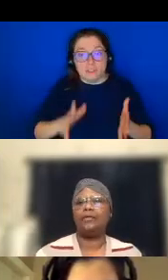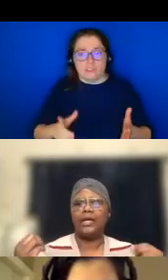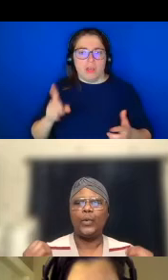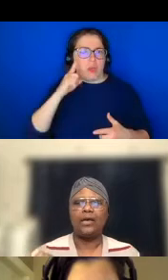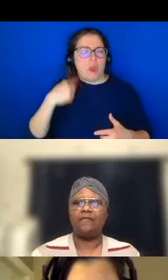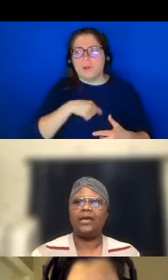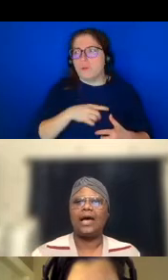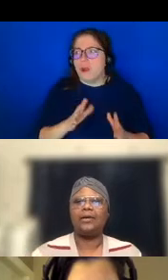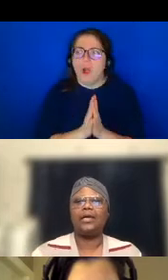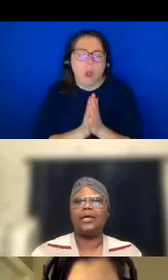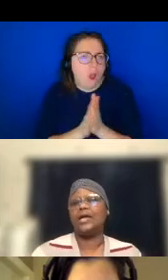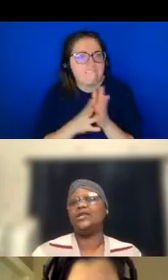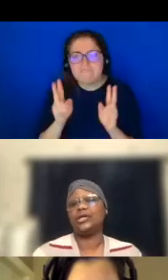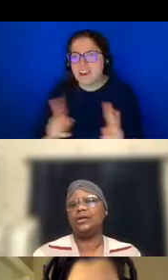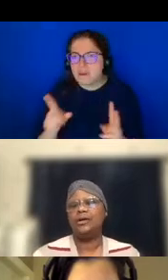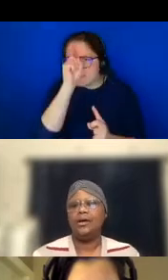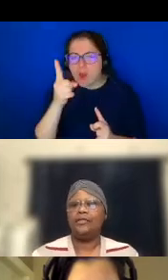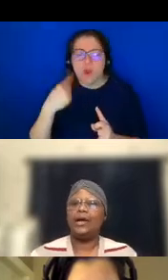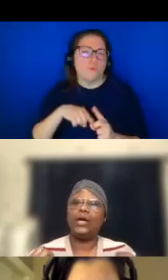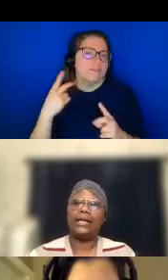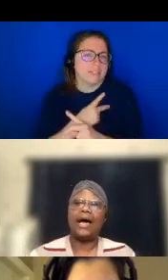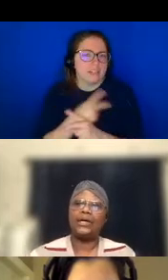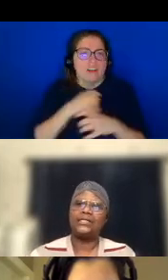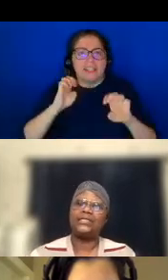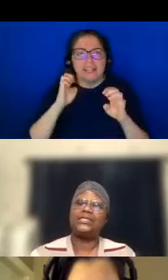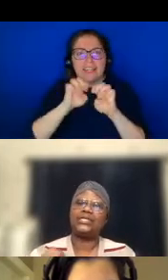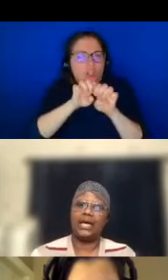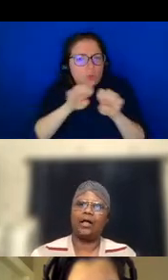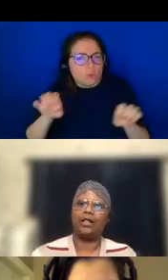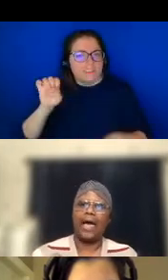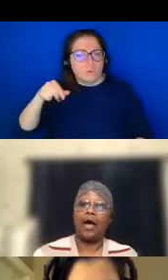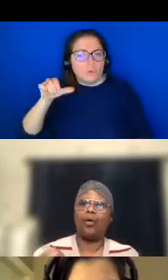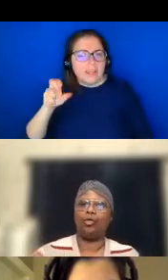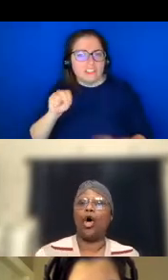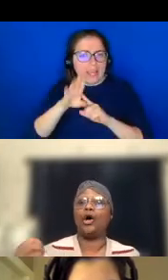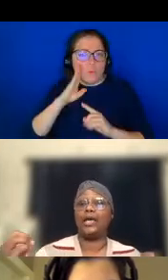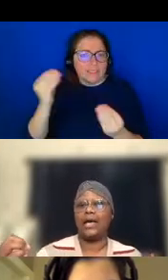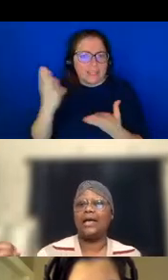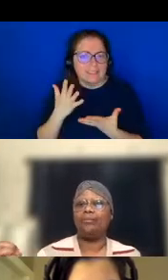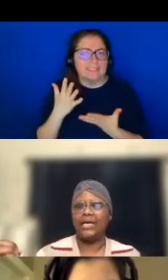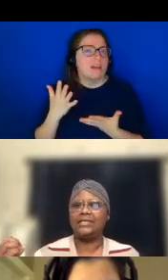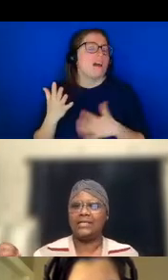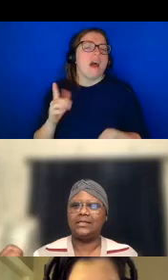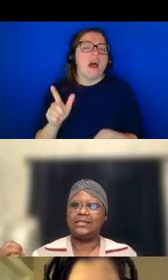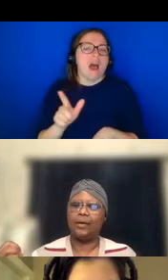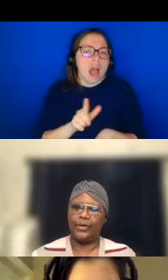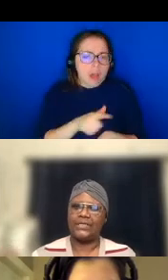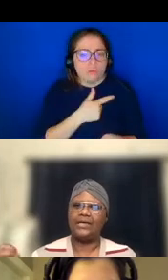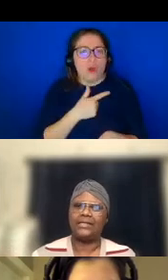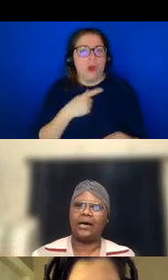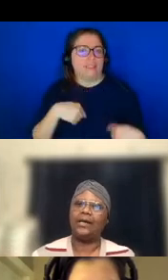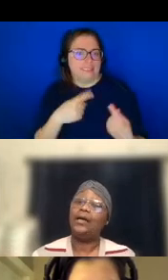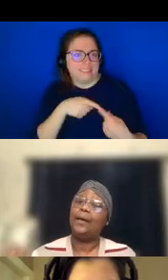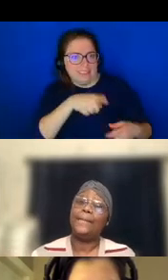and that we had figured out an equation that would allow us to tell how long it had been since a person